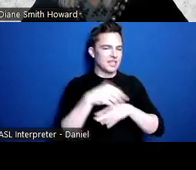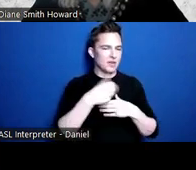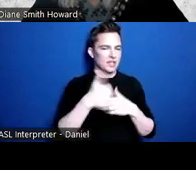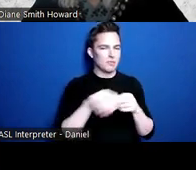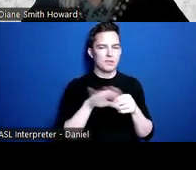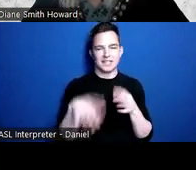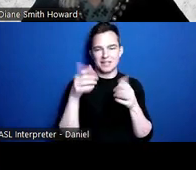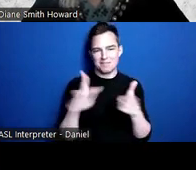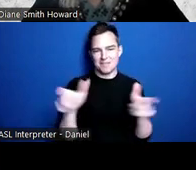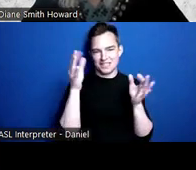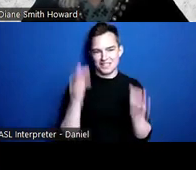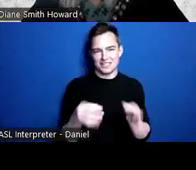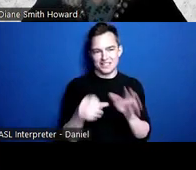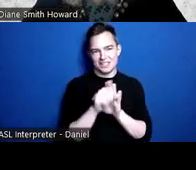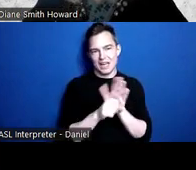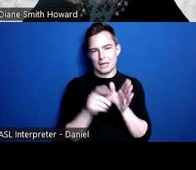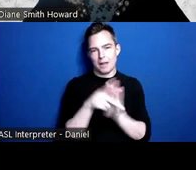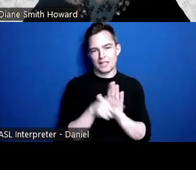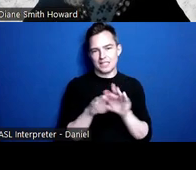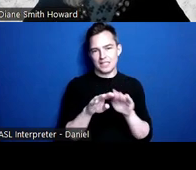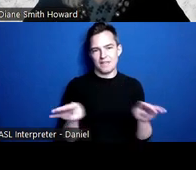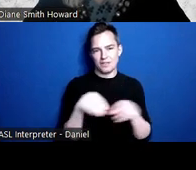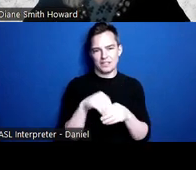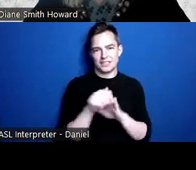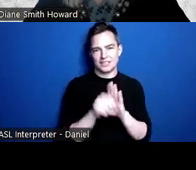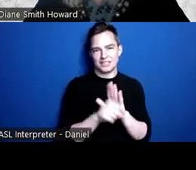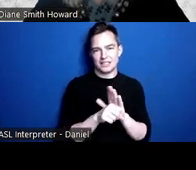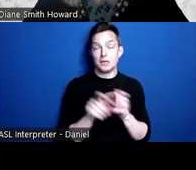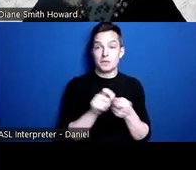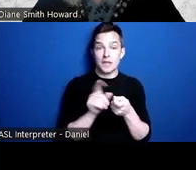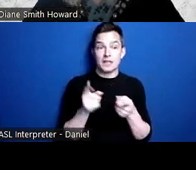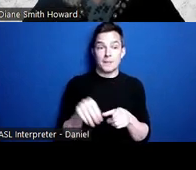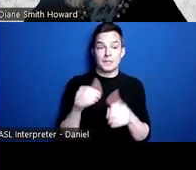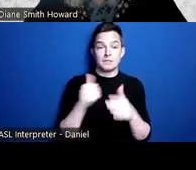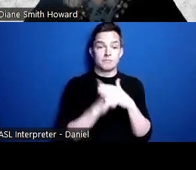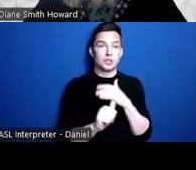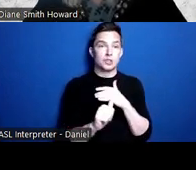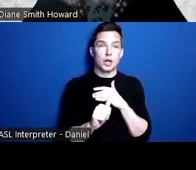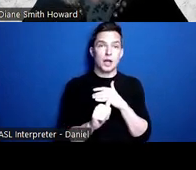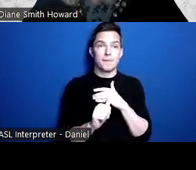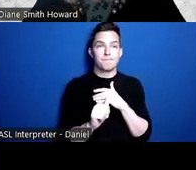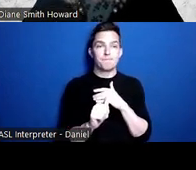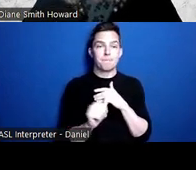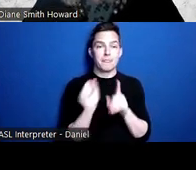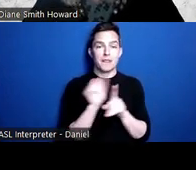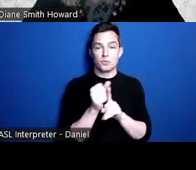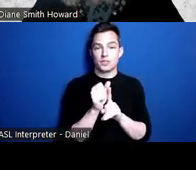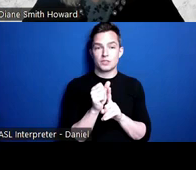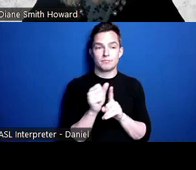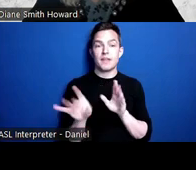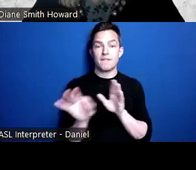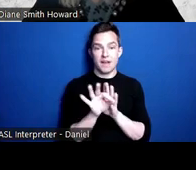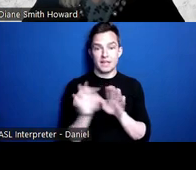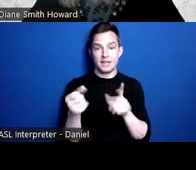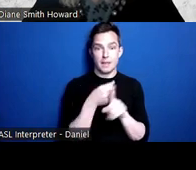state policy level, particularly that's happened in situations where they've discovered the abuses that